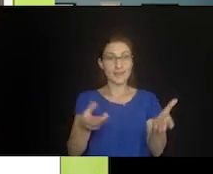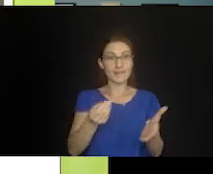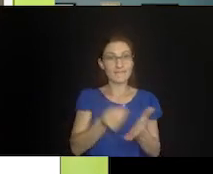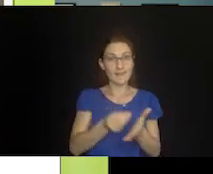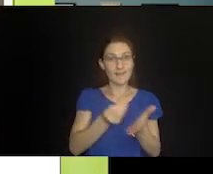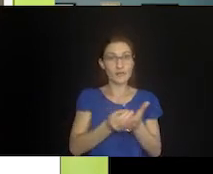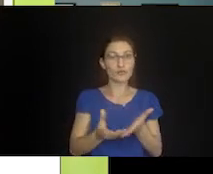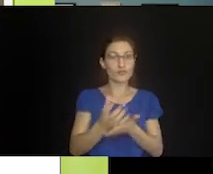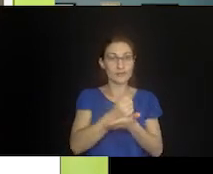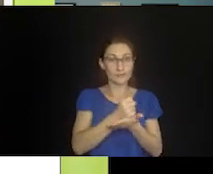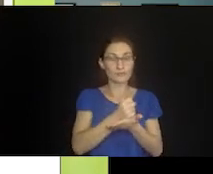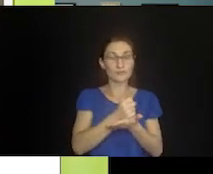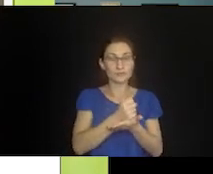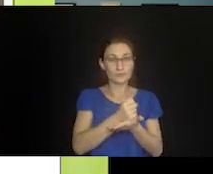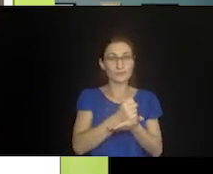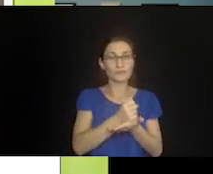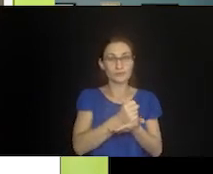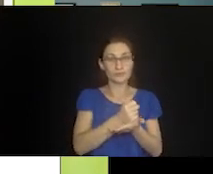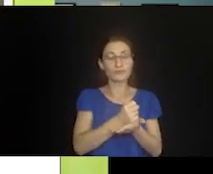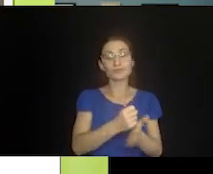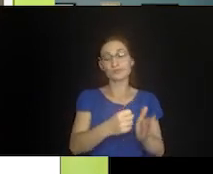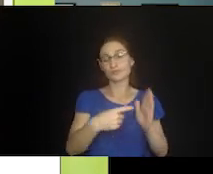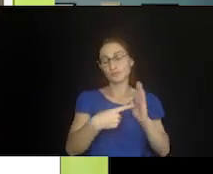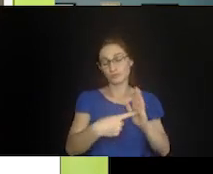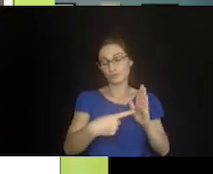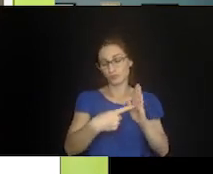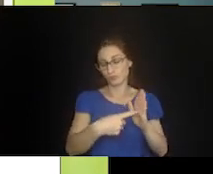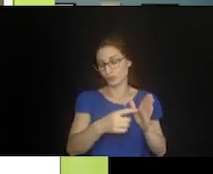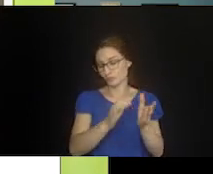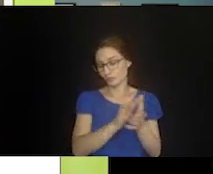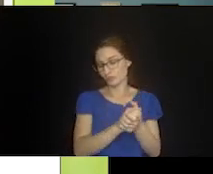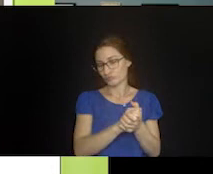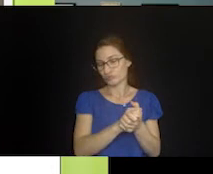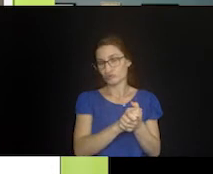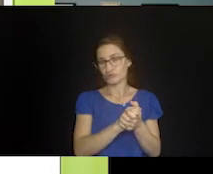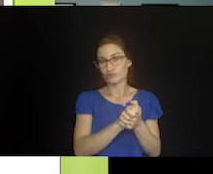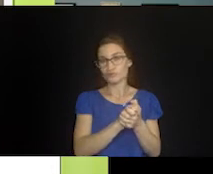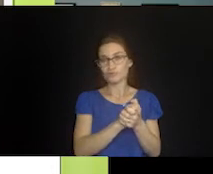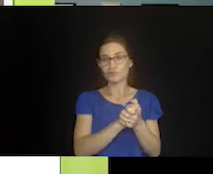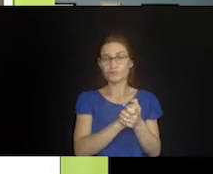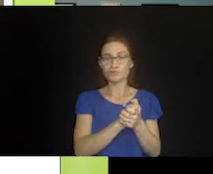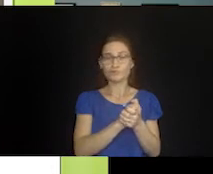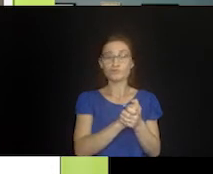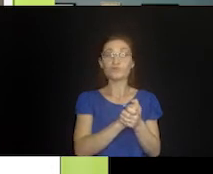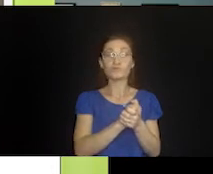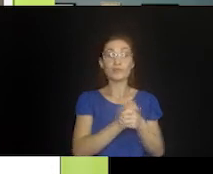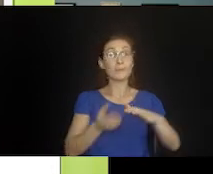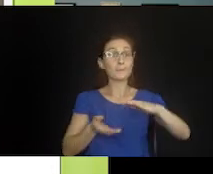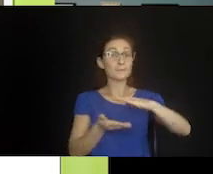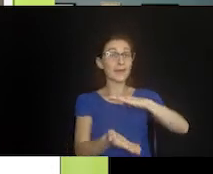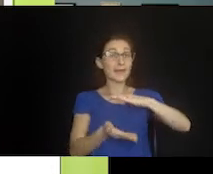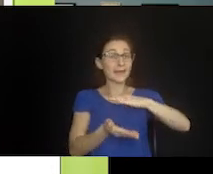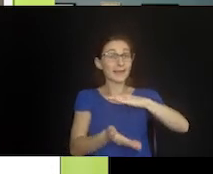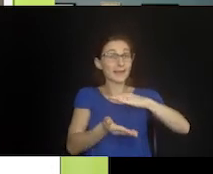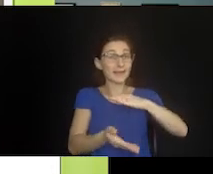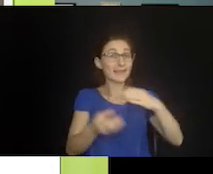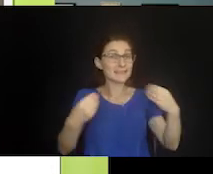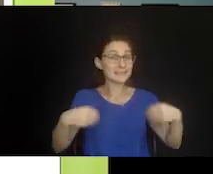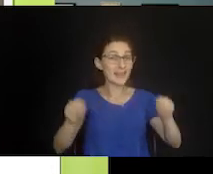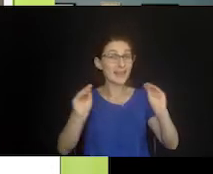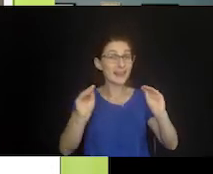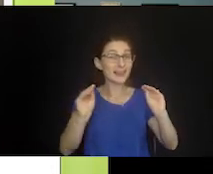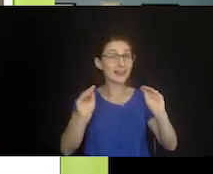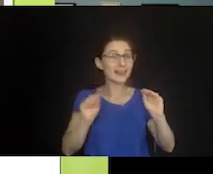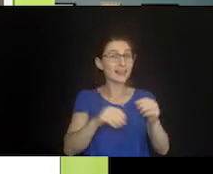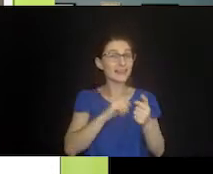so we did a lot of good fundraisers. We did like, I can name a few, like we